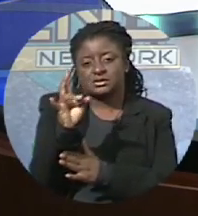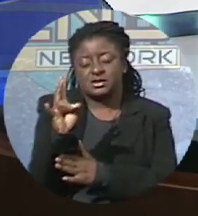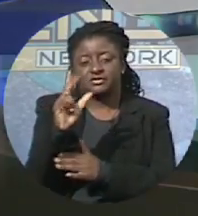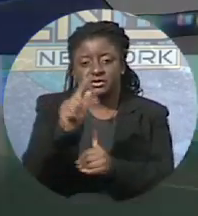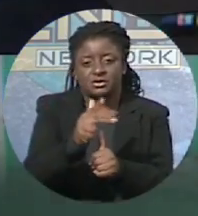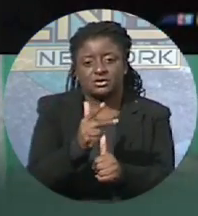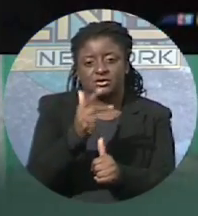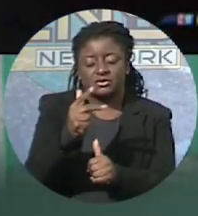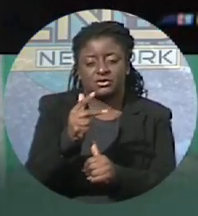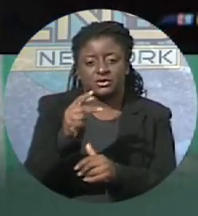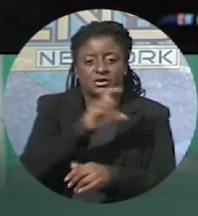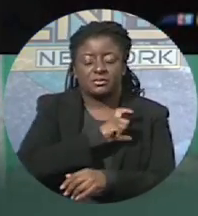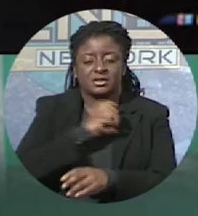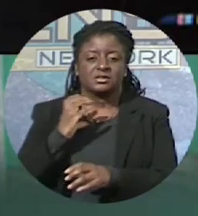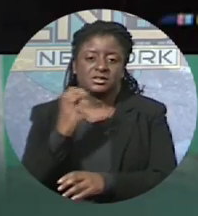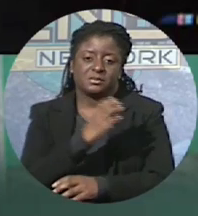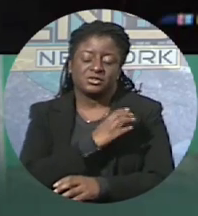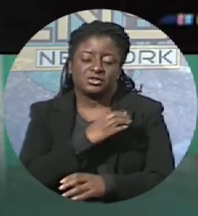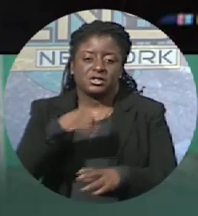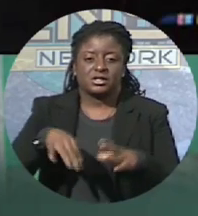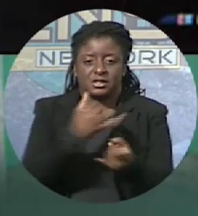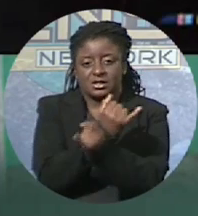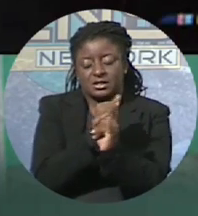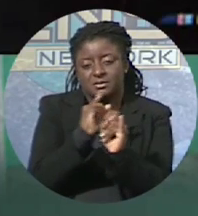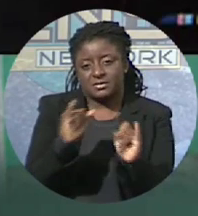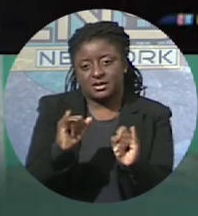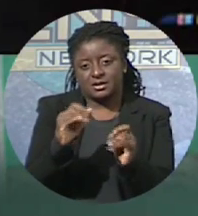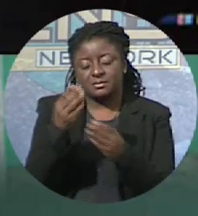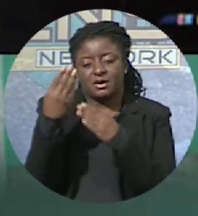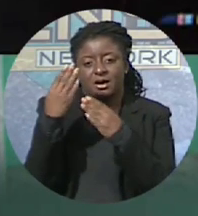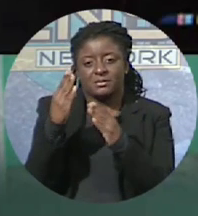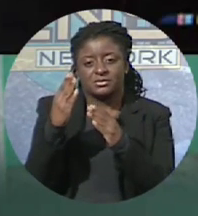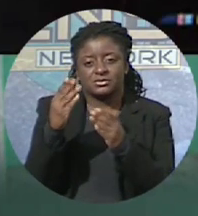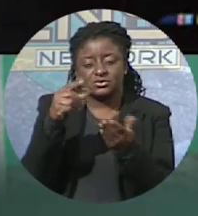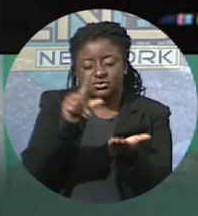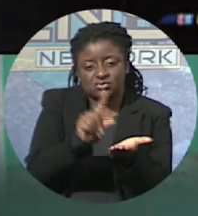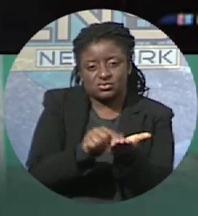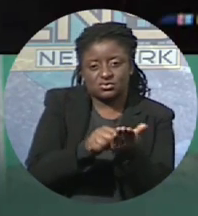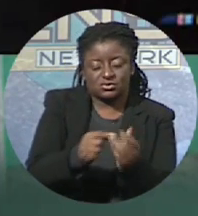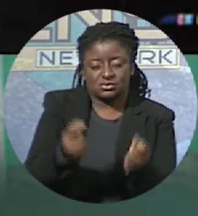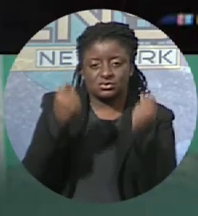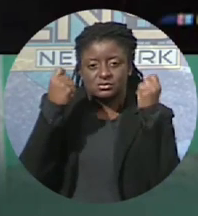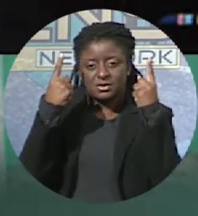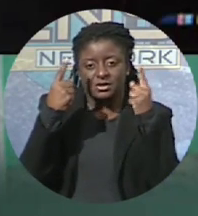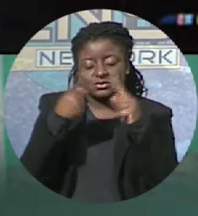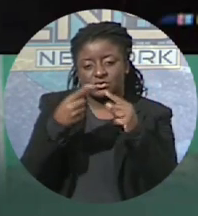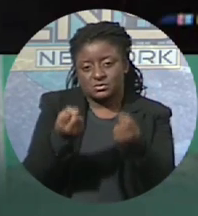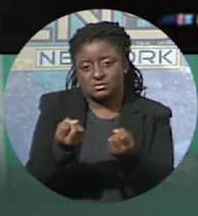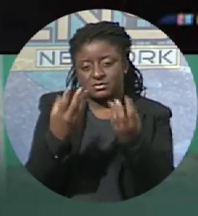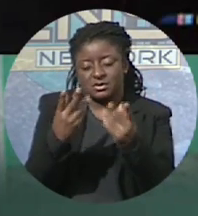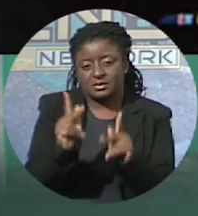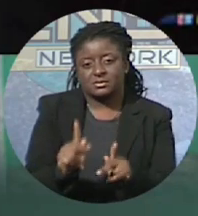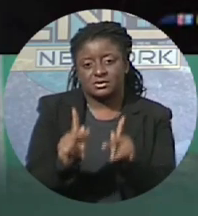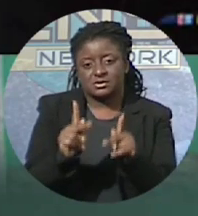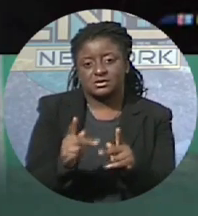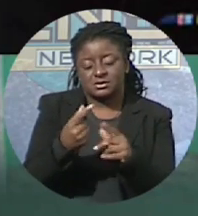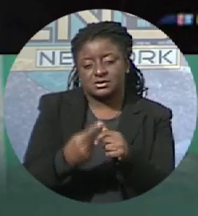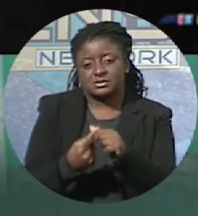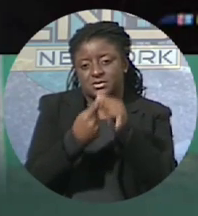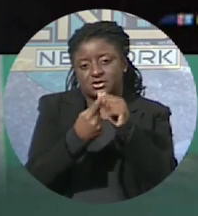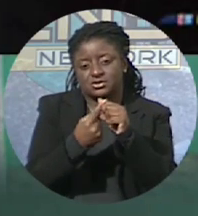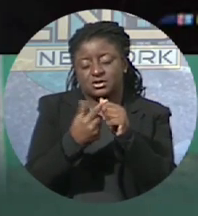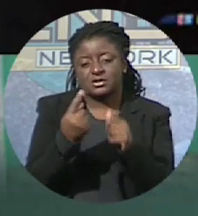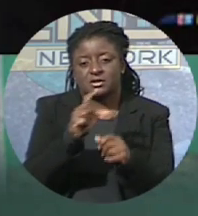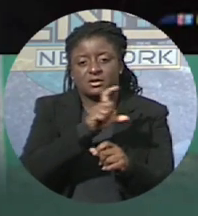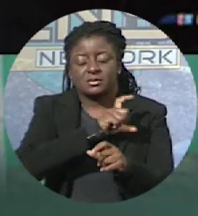police commissioner in an independent Bahamas. The news comes as a shocker to many in the community, but especially the Royal Bahamas Police Force,